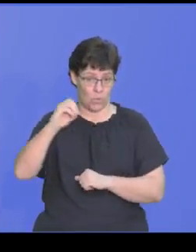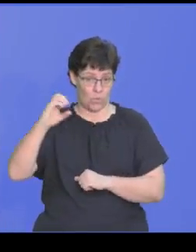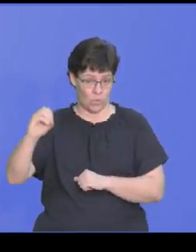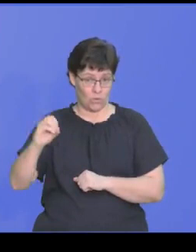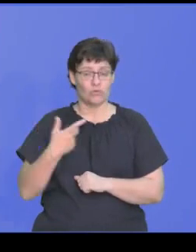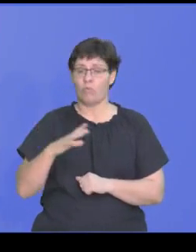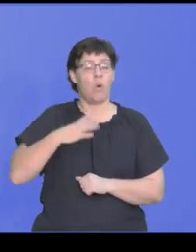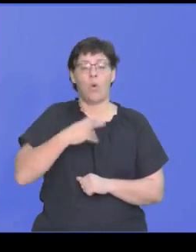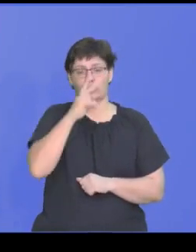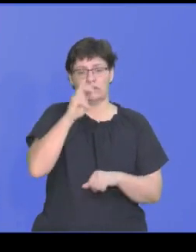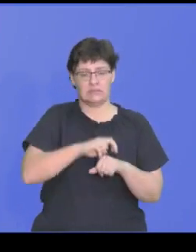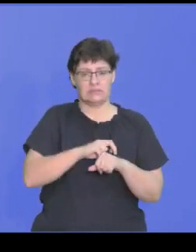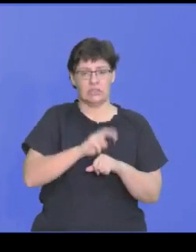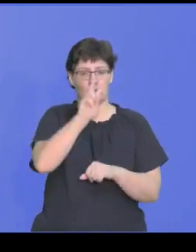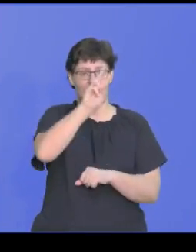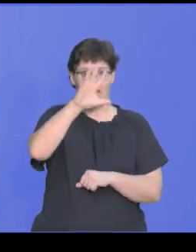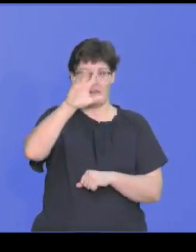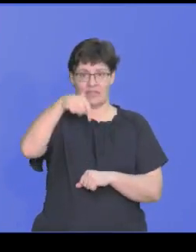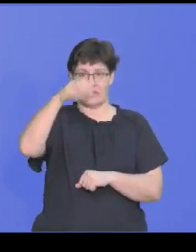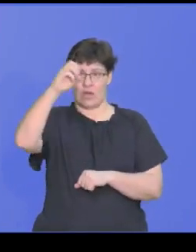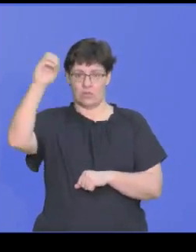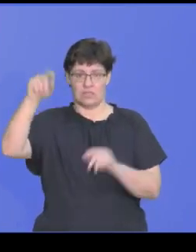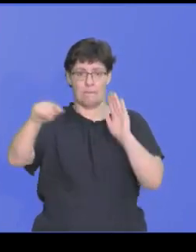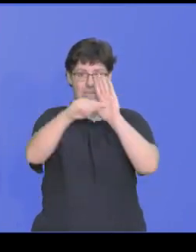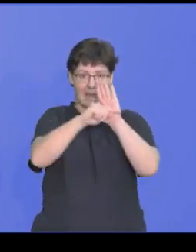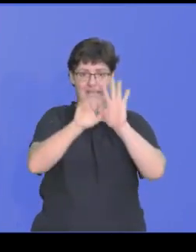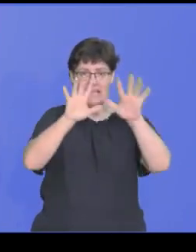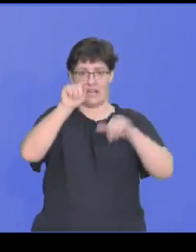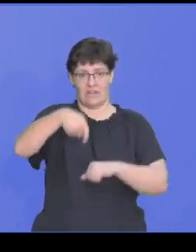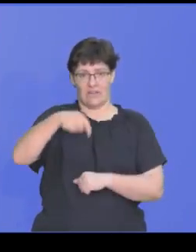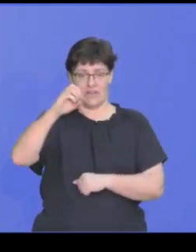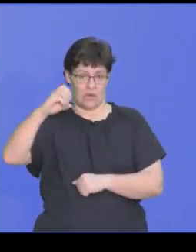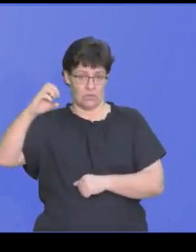all I'm going to need to do is minus the 10,000 Rand